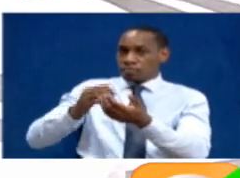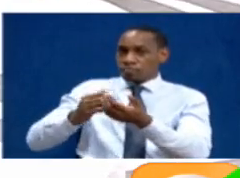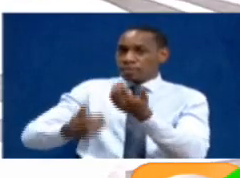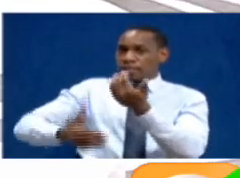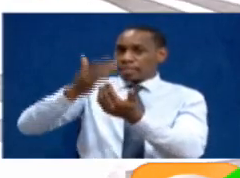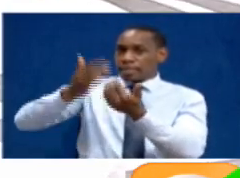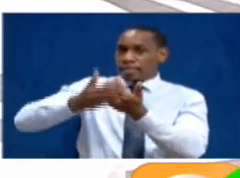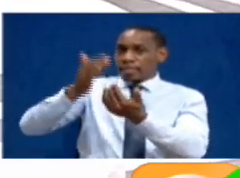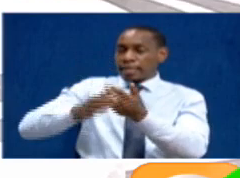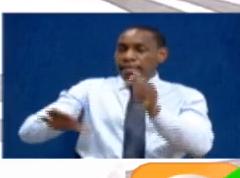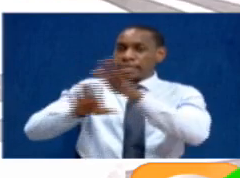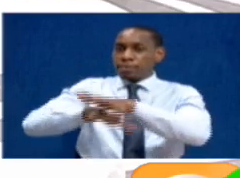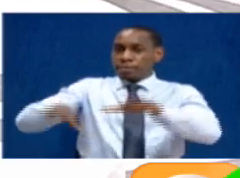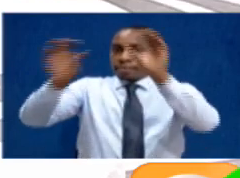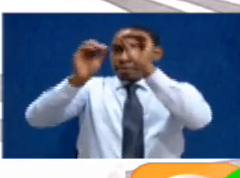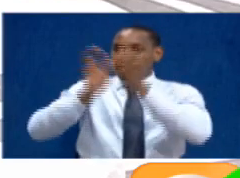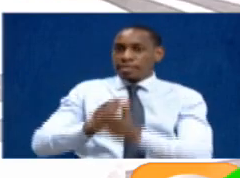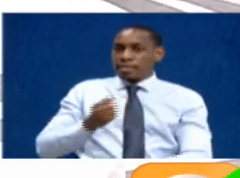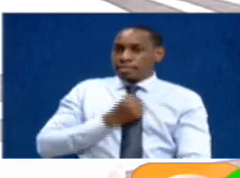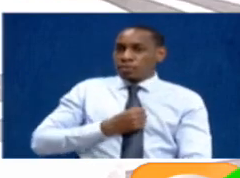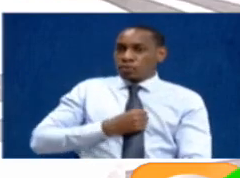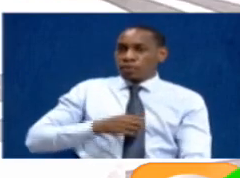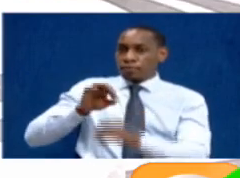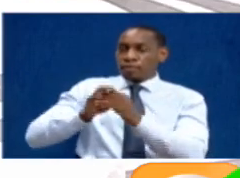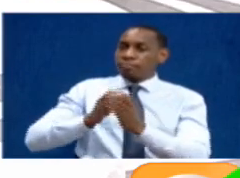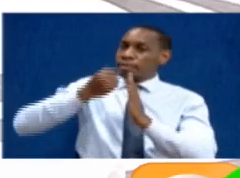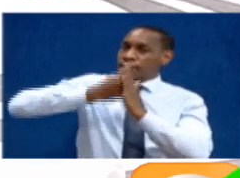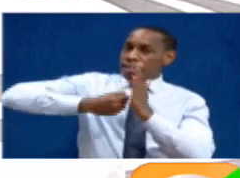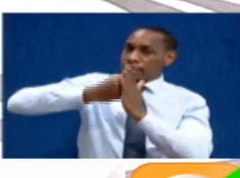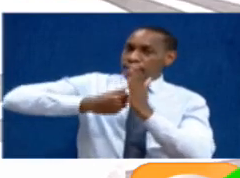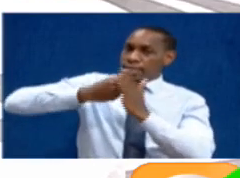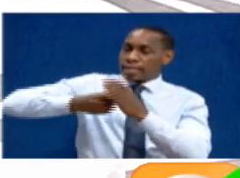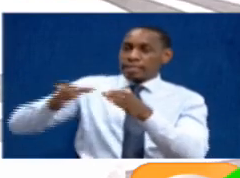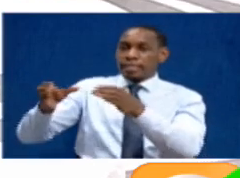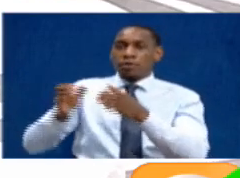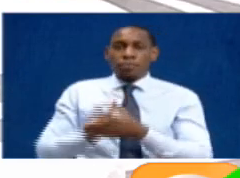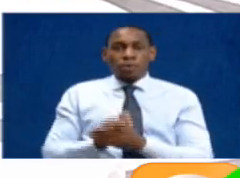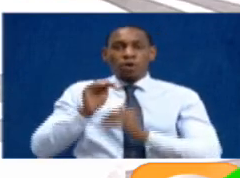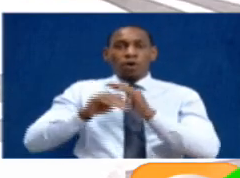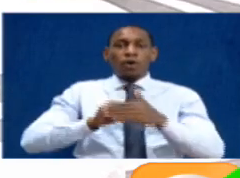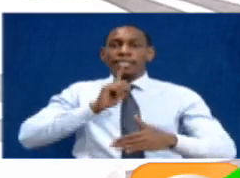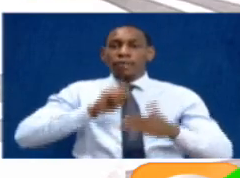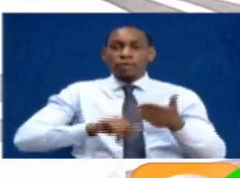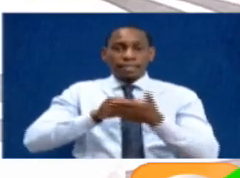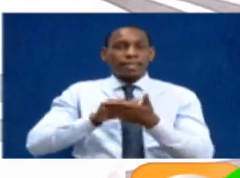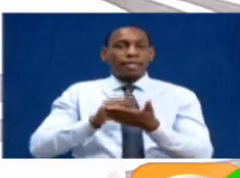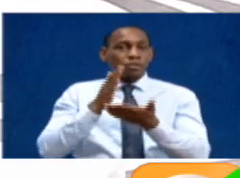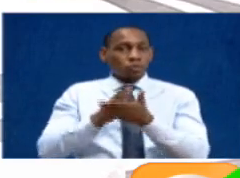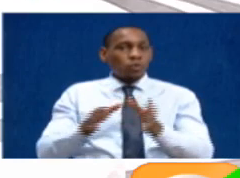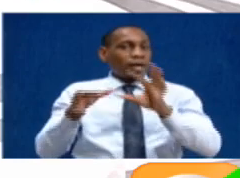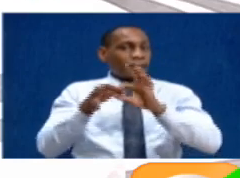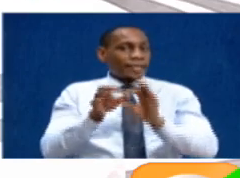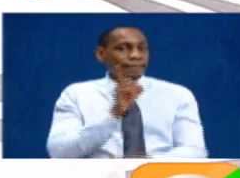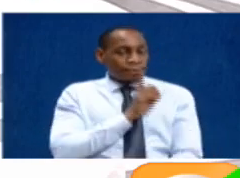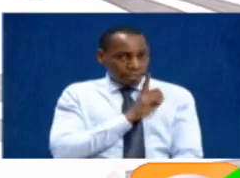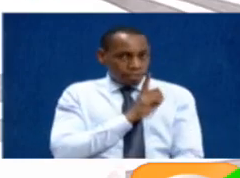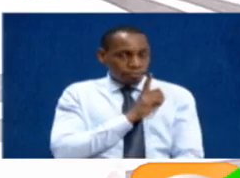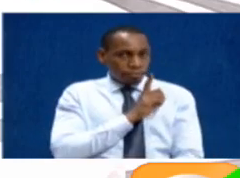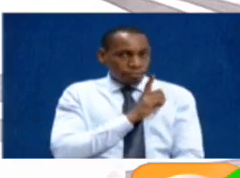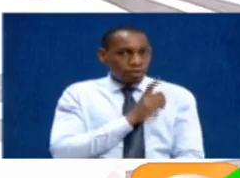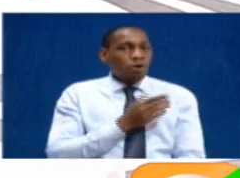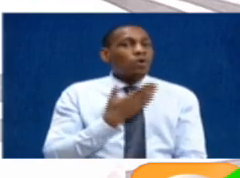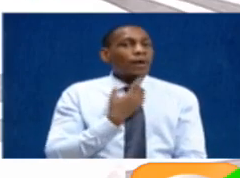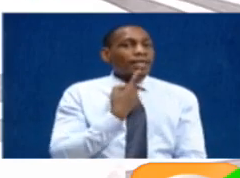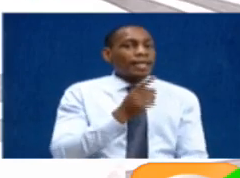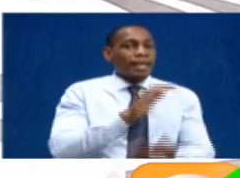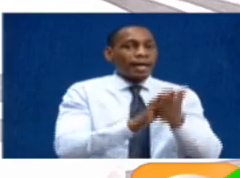the deputy president. Let's face it, the sympathy vote, the hustler nation. They're all saying, you know what? You made a pact. Let me tell you, there